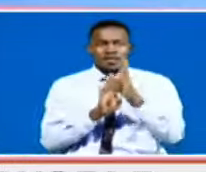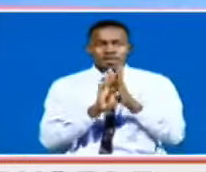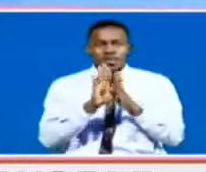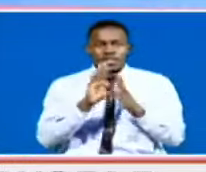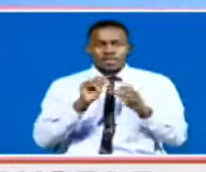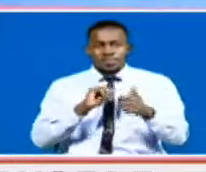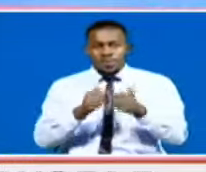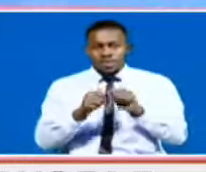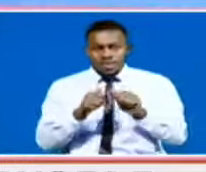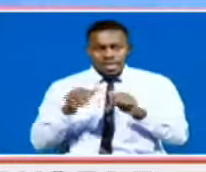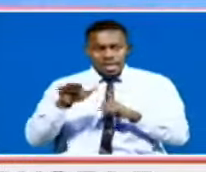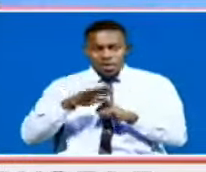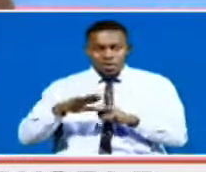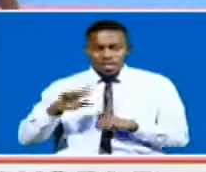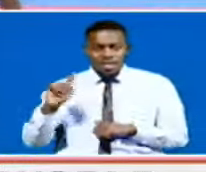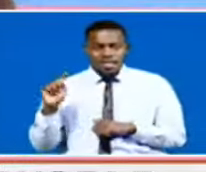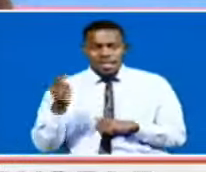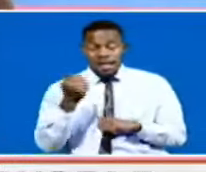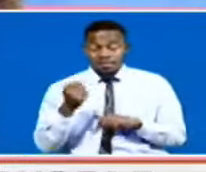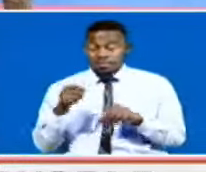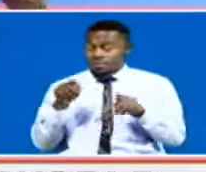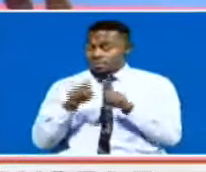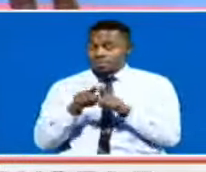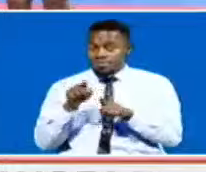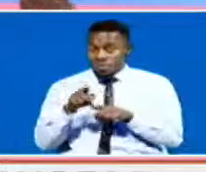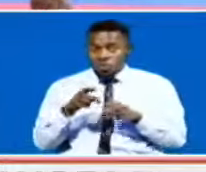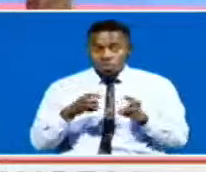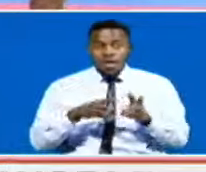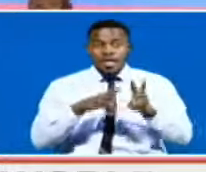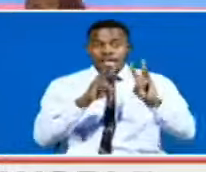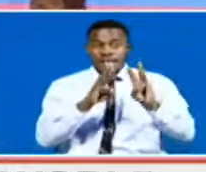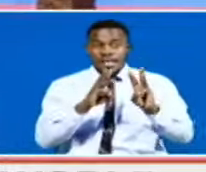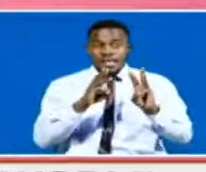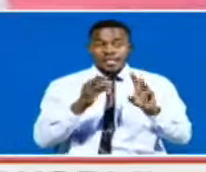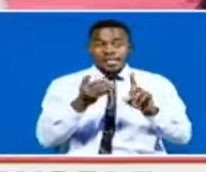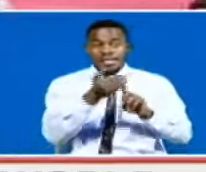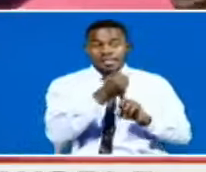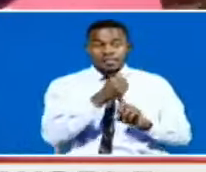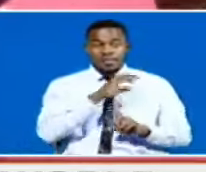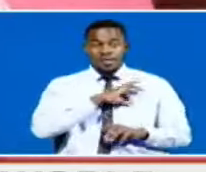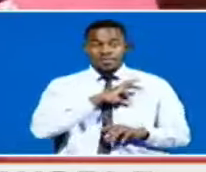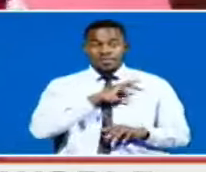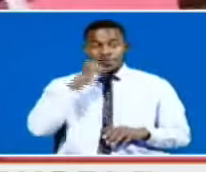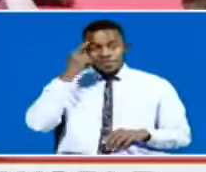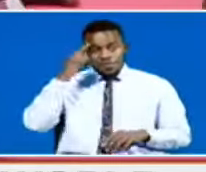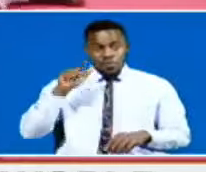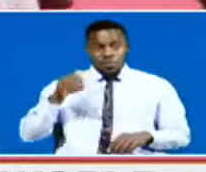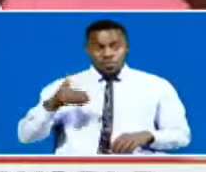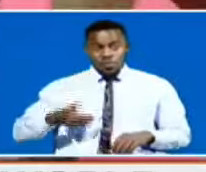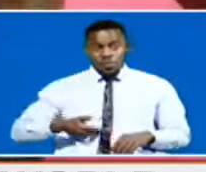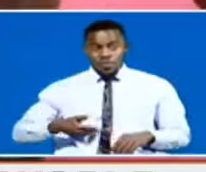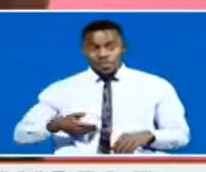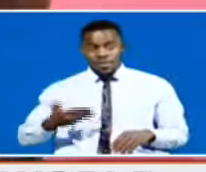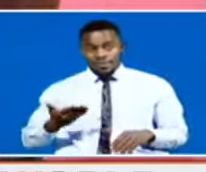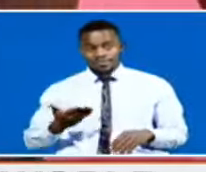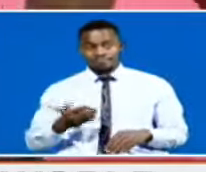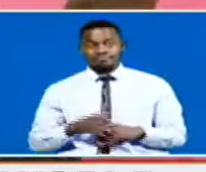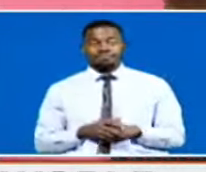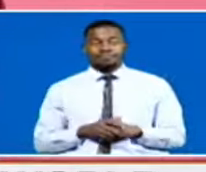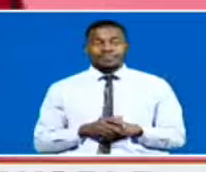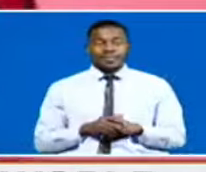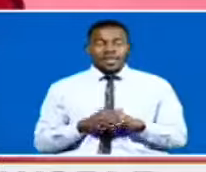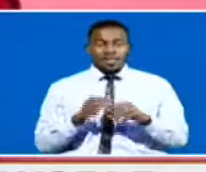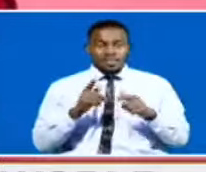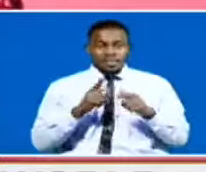talents as a way of getting income to our youth and getting something to do